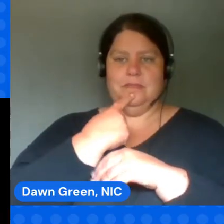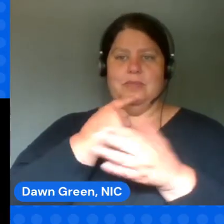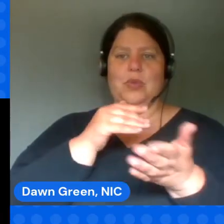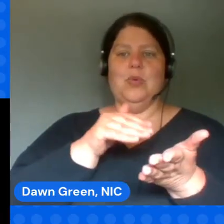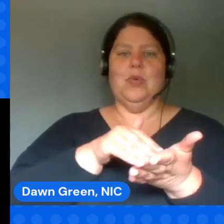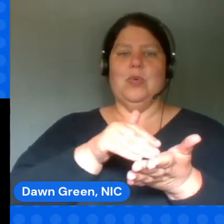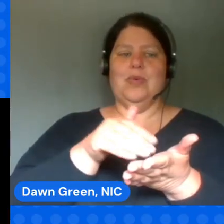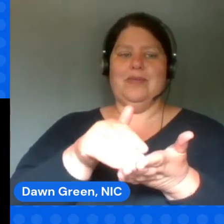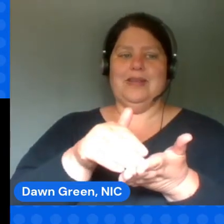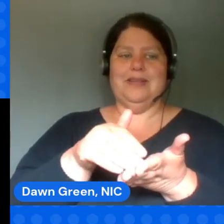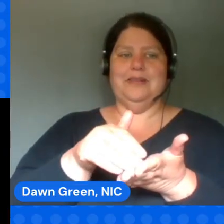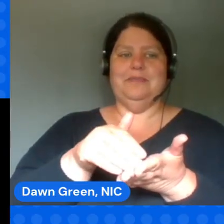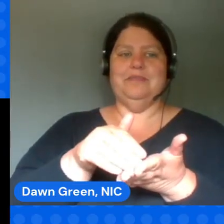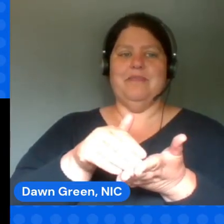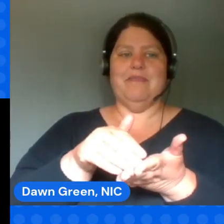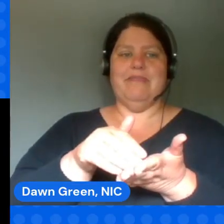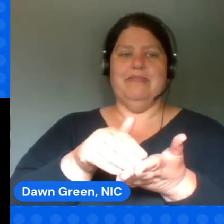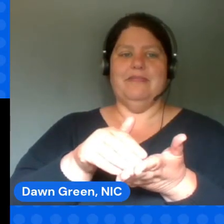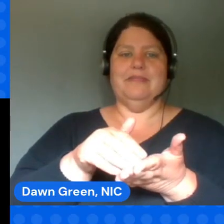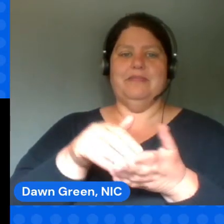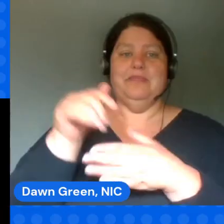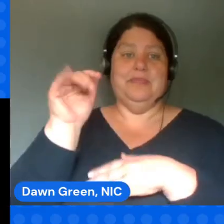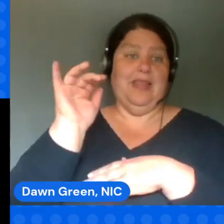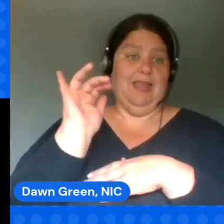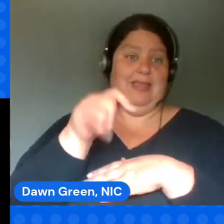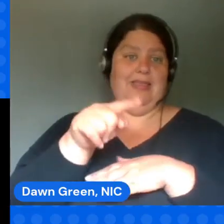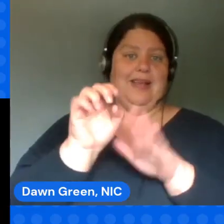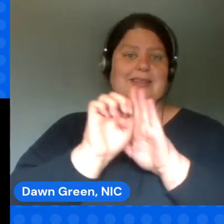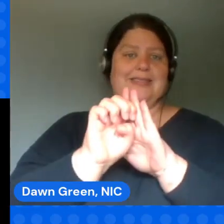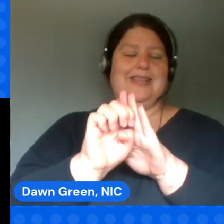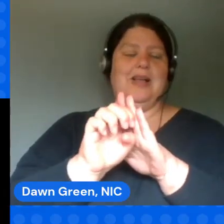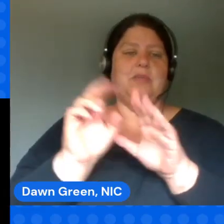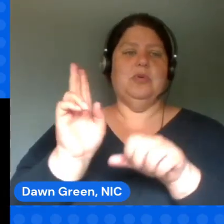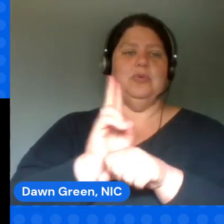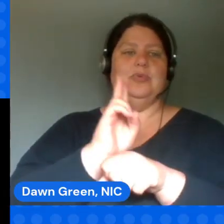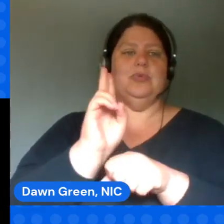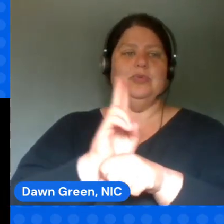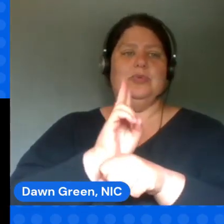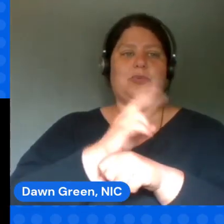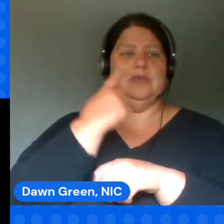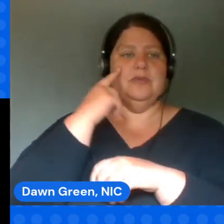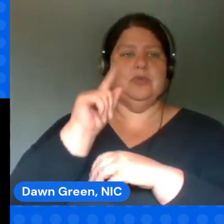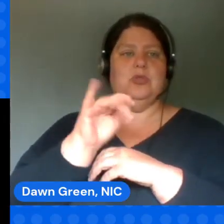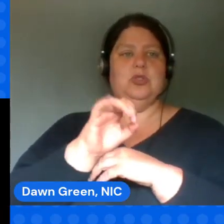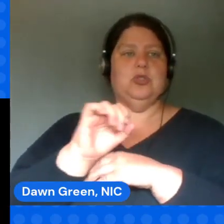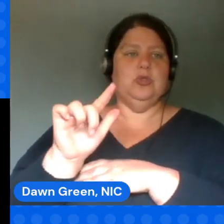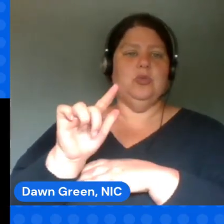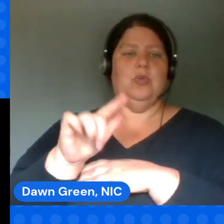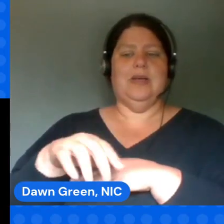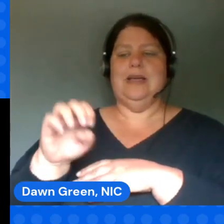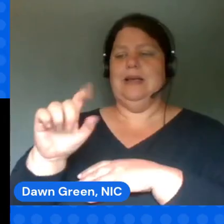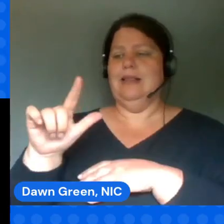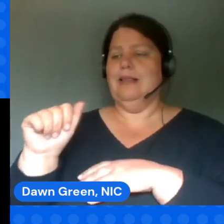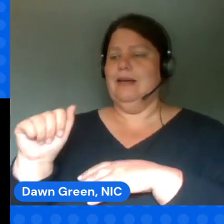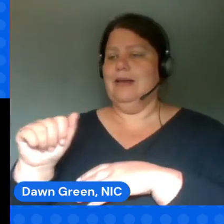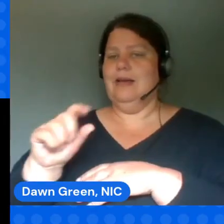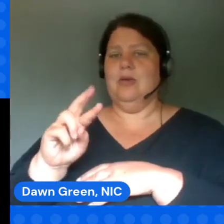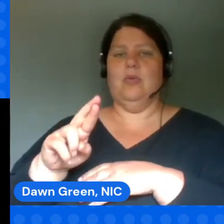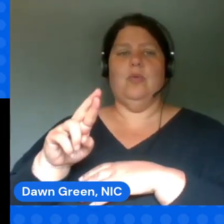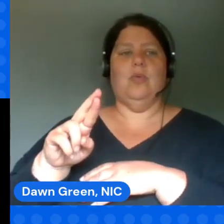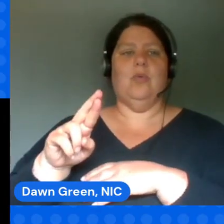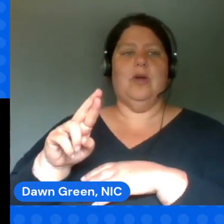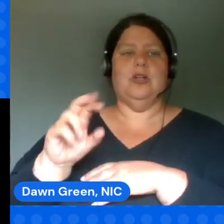and again, in this example of using it as a tool for an ELA or a social studies